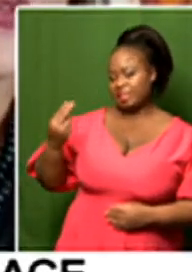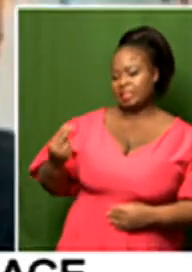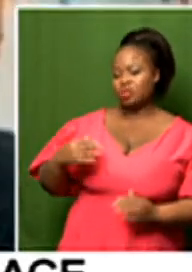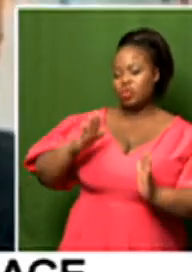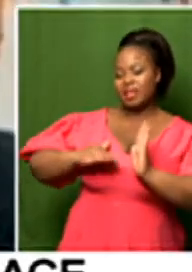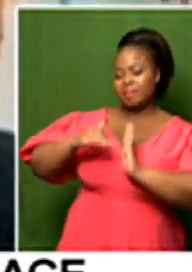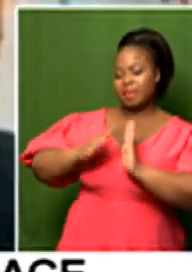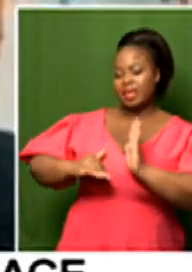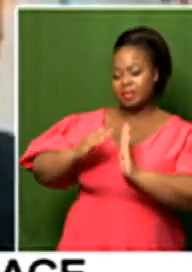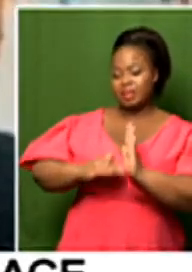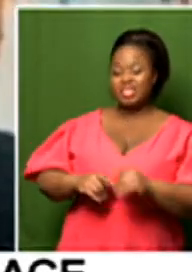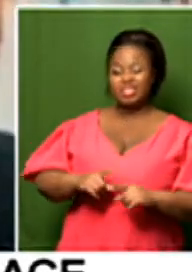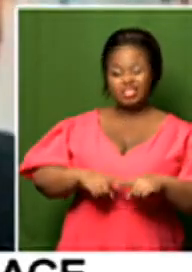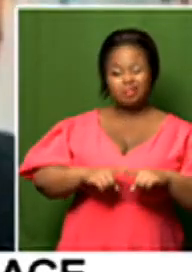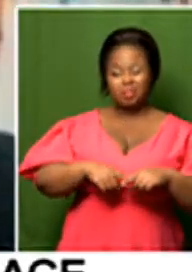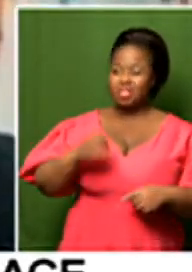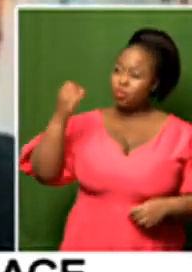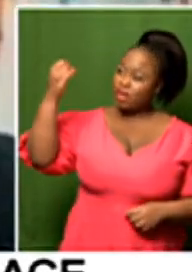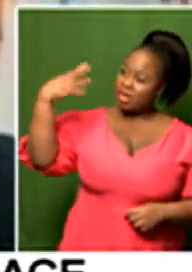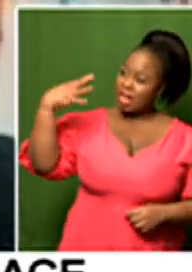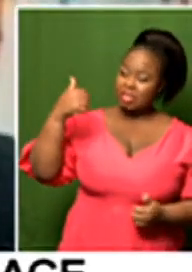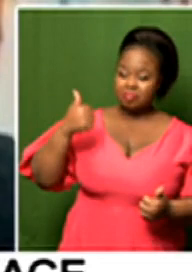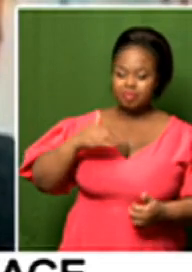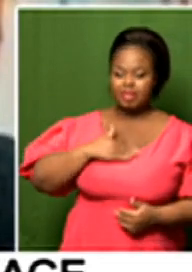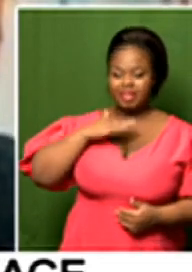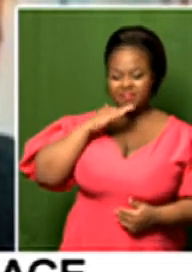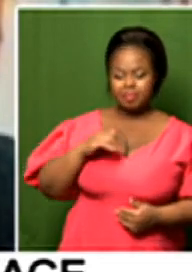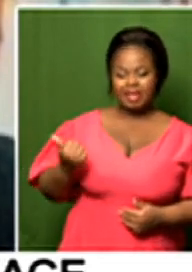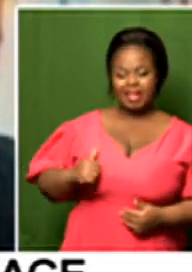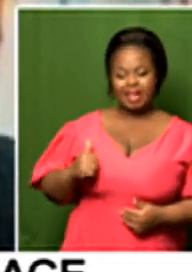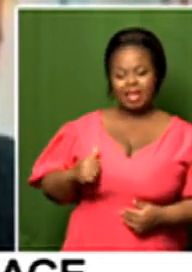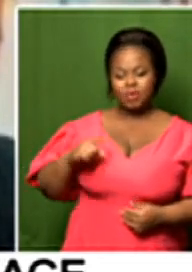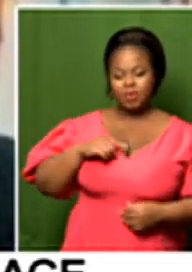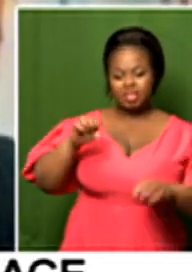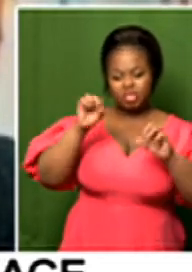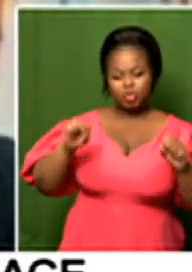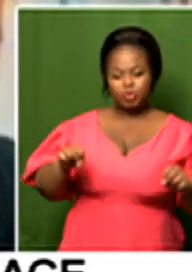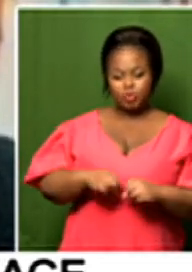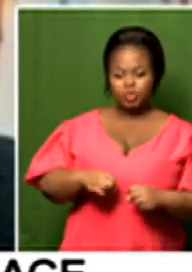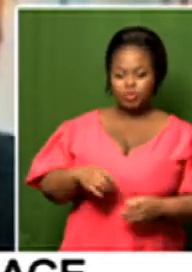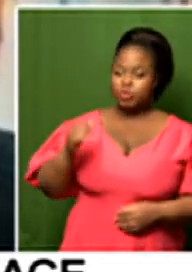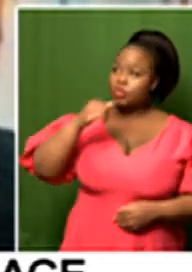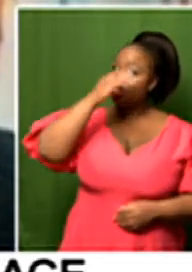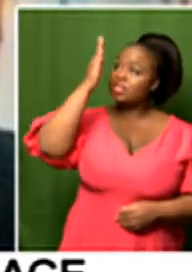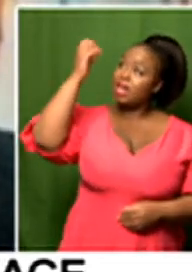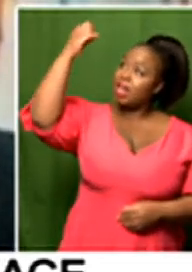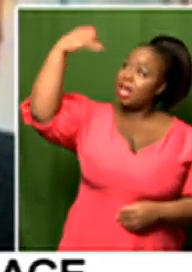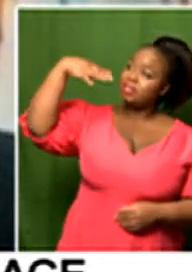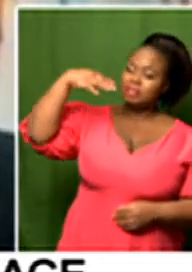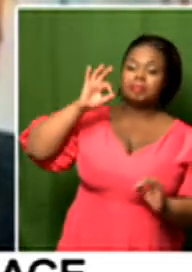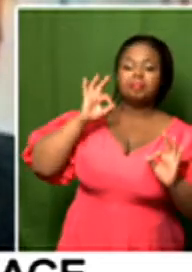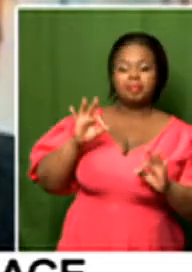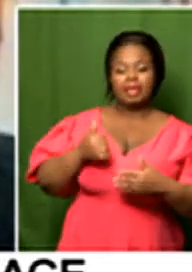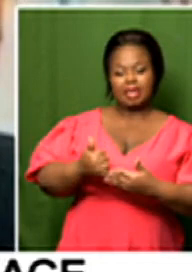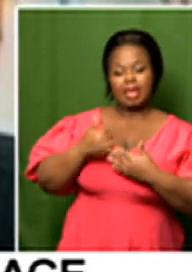got to do with the quality of the lights. I'm very lucky in this little studio that I have got here that there's a bit of a skylight. So that really